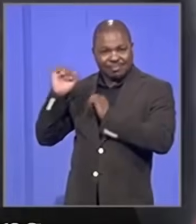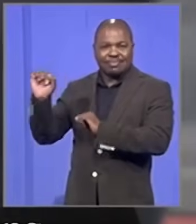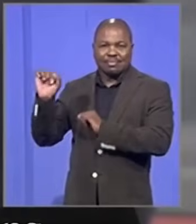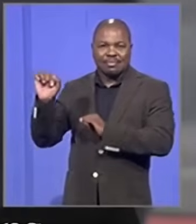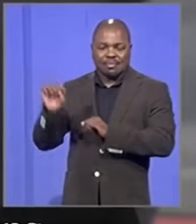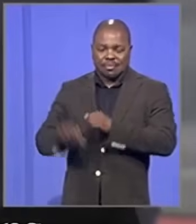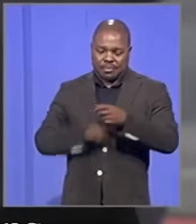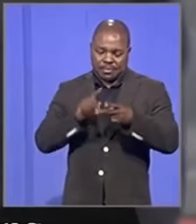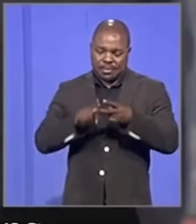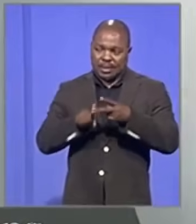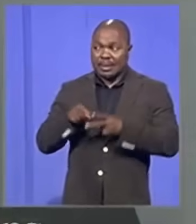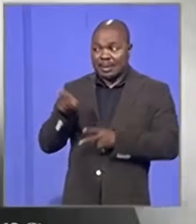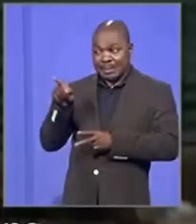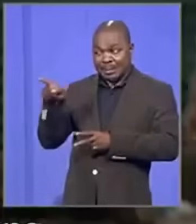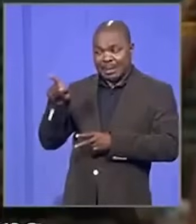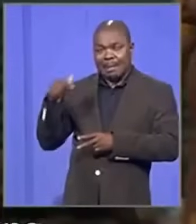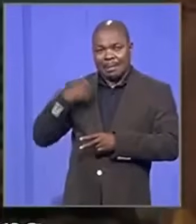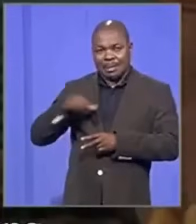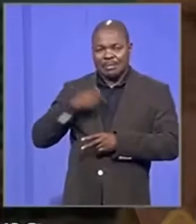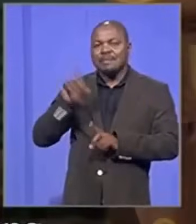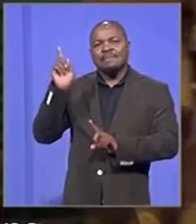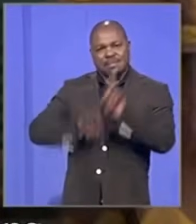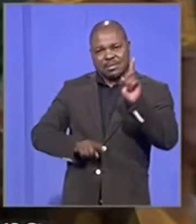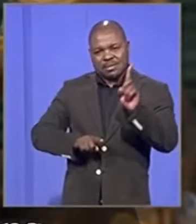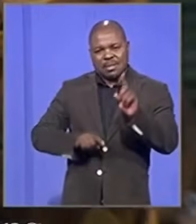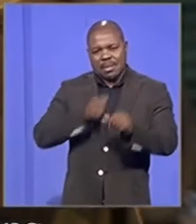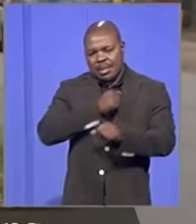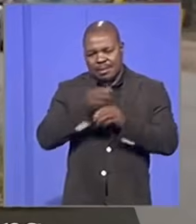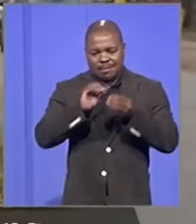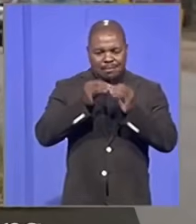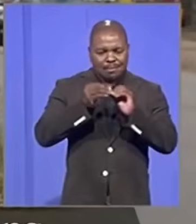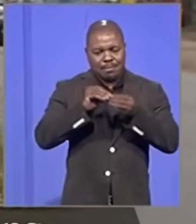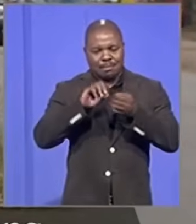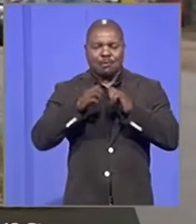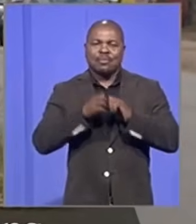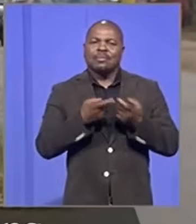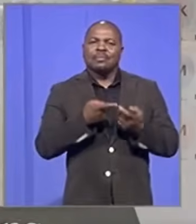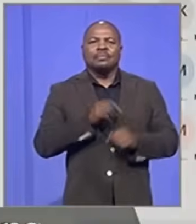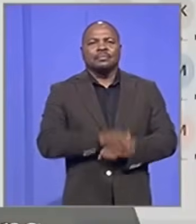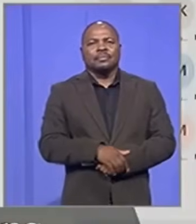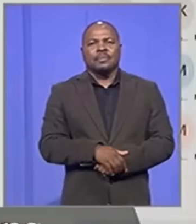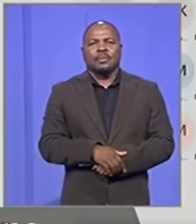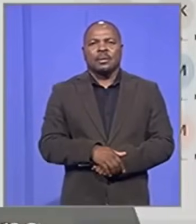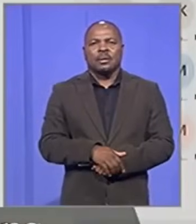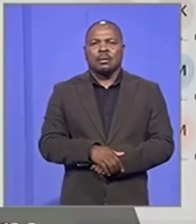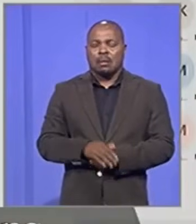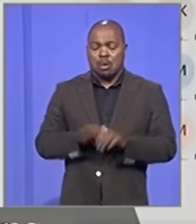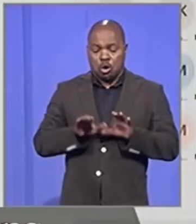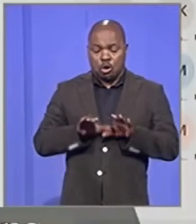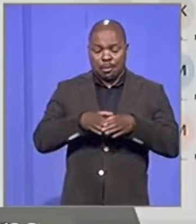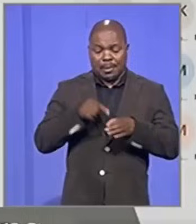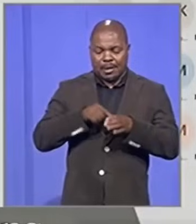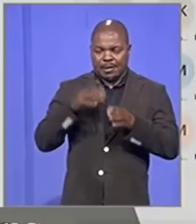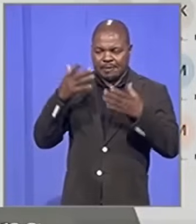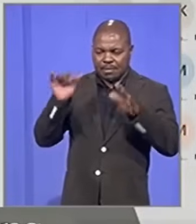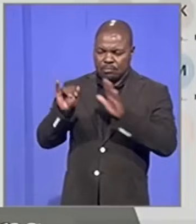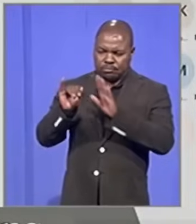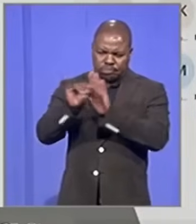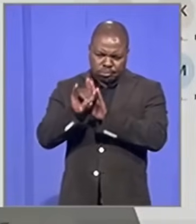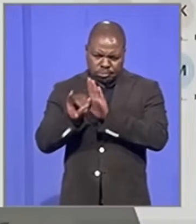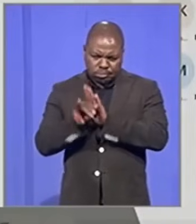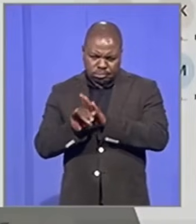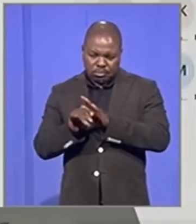re go hlakile gore masepala o paletše ke go tšea magato a go lokiša bothata bjo ba metsi. The Commission identified the